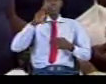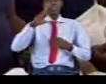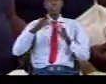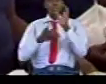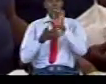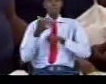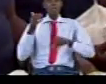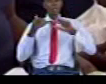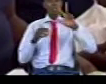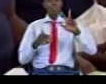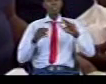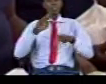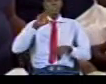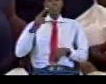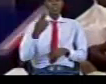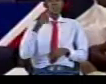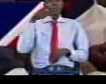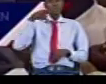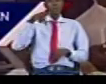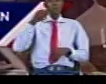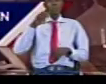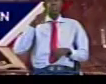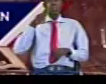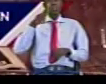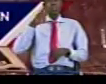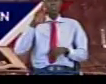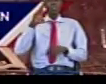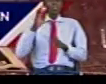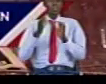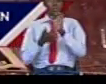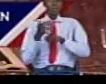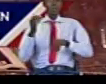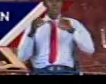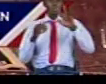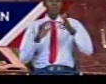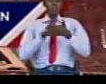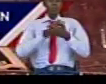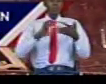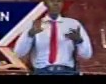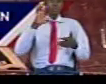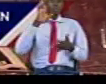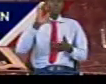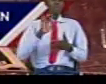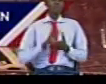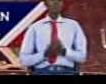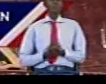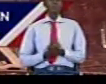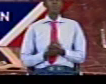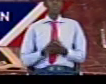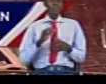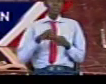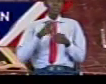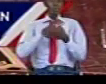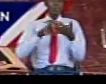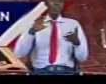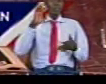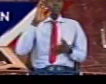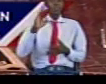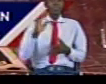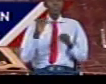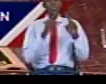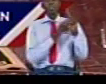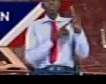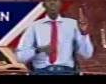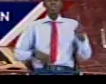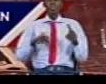Second Peter chapter 3. I'm reading from verse 9. Second Peter chapter 3. I will read him from verse 9. In verse 9, the Lord is not